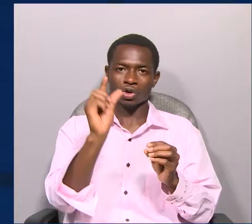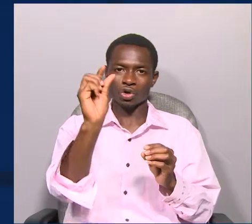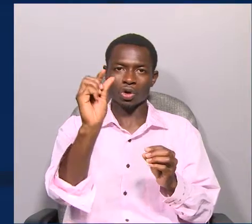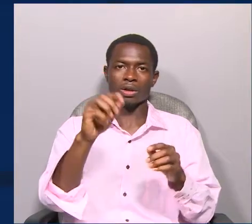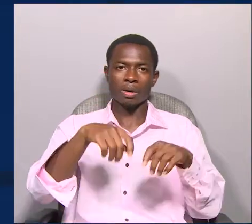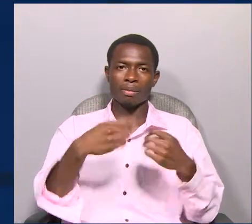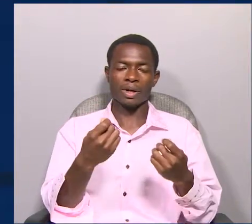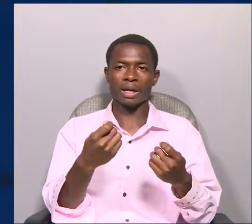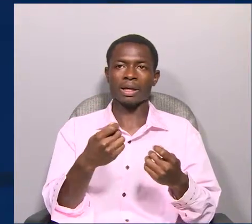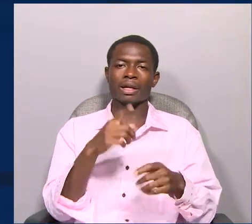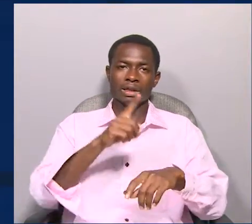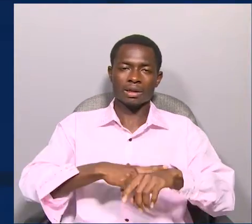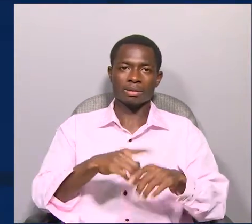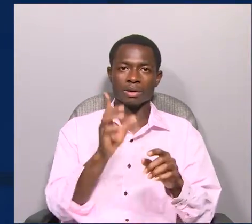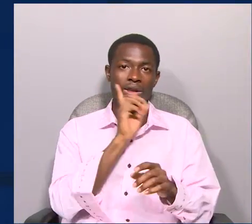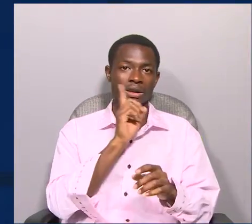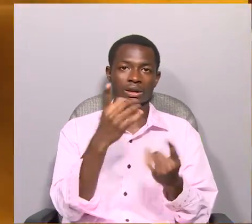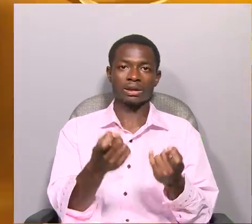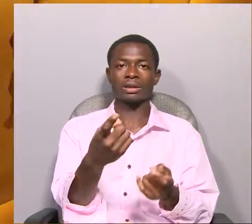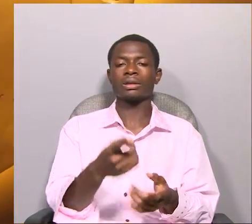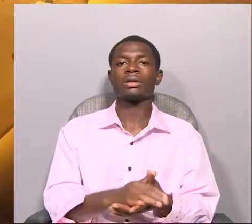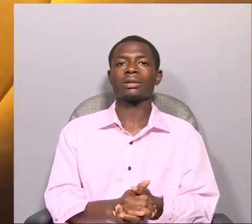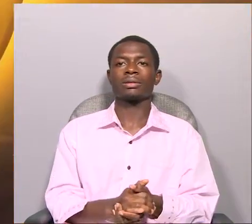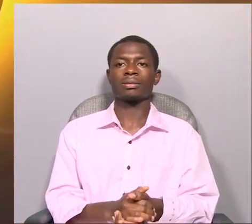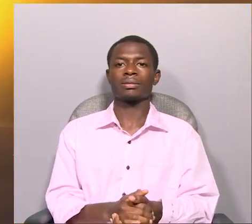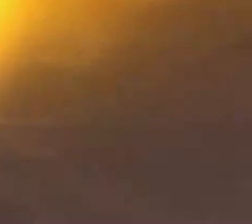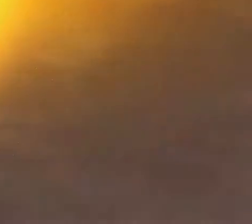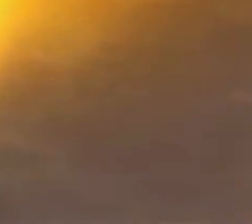now. My Future will be back shortly. Do stay with us.